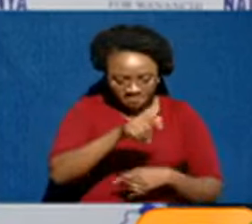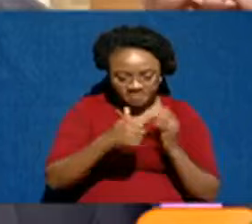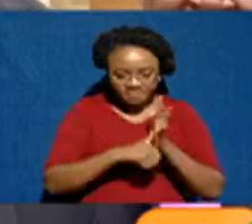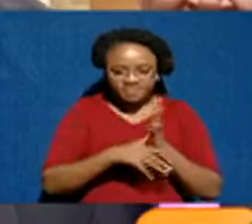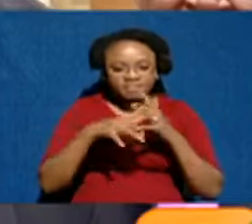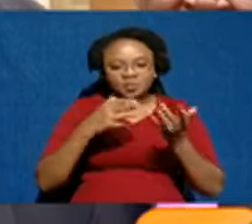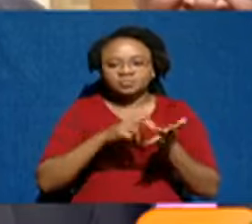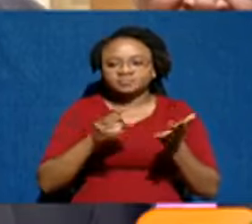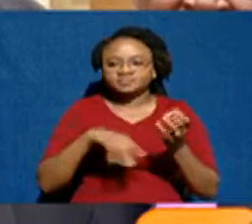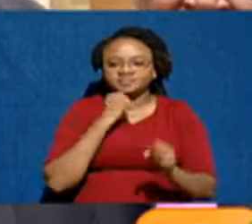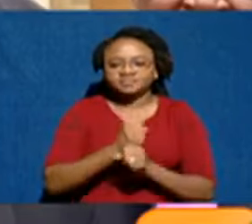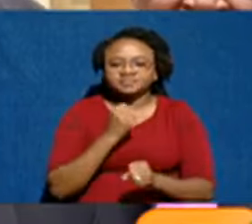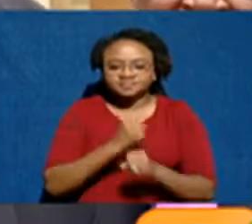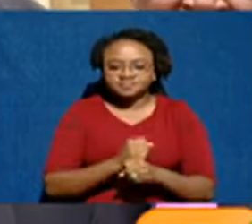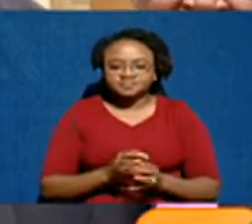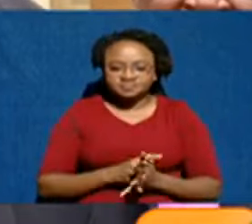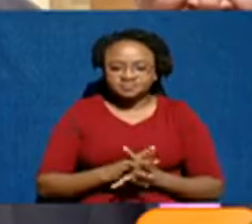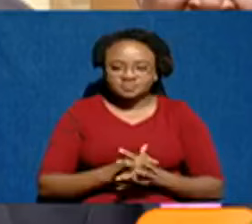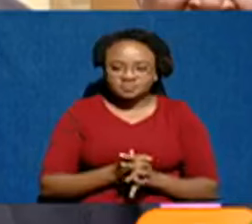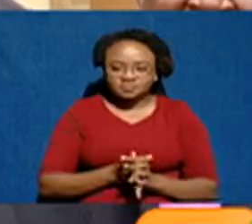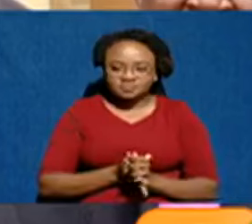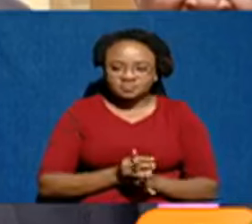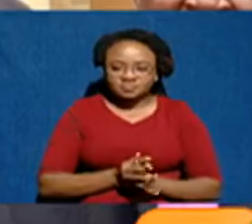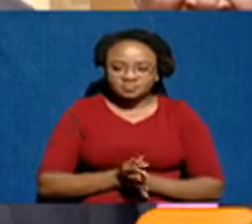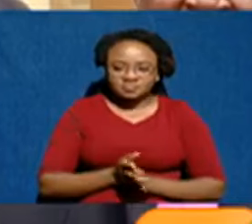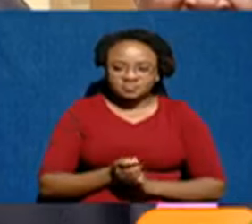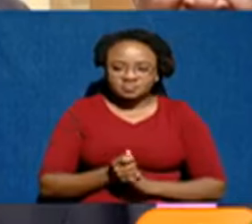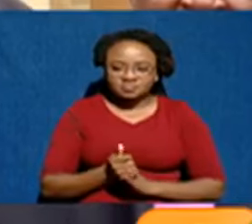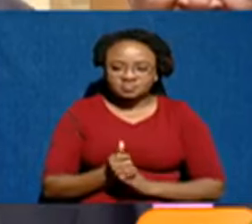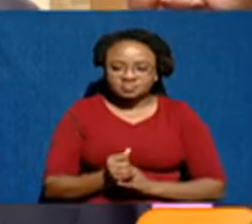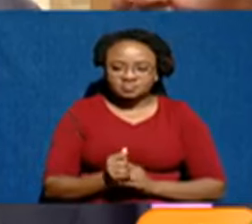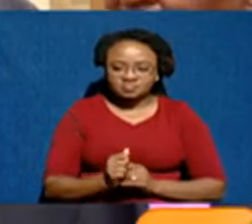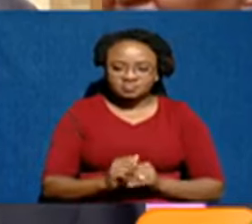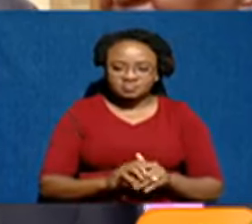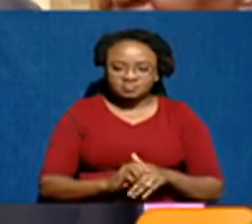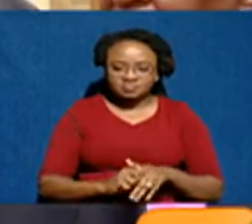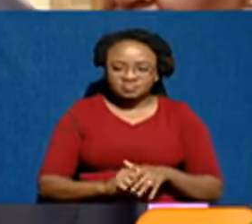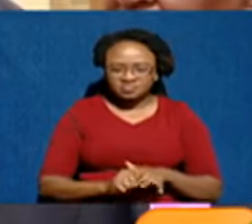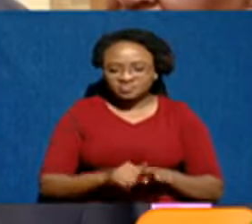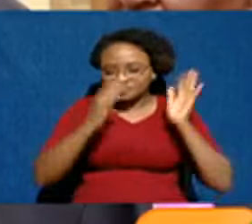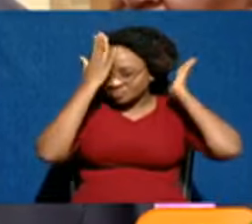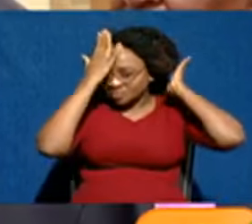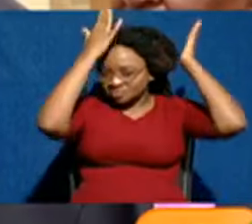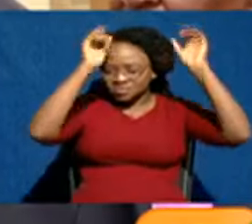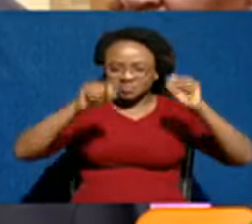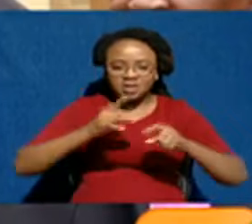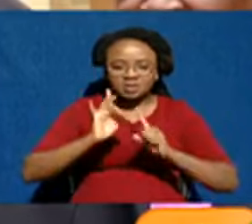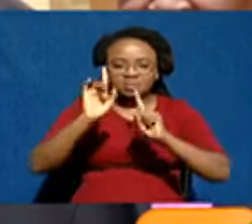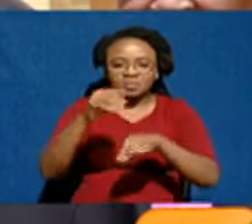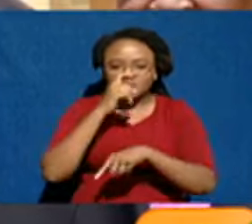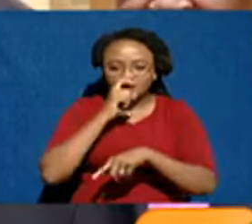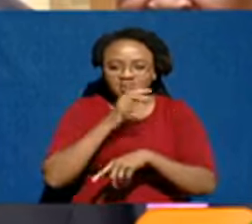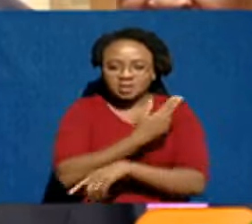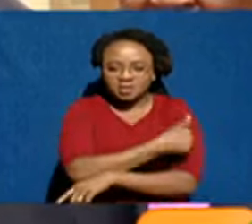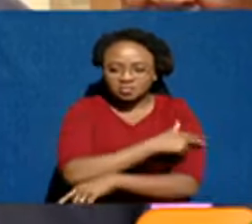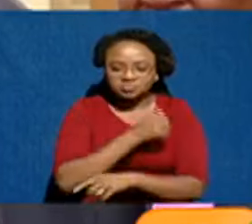Simple. It is not the people of my caliber who are suffering. A bishop can afford to go to Aga Khan Hospital,